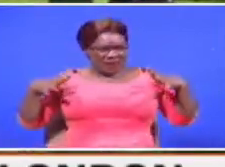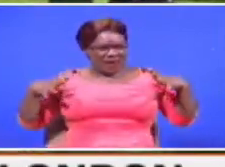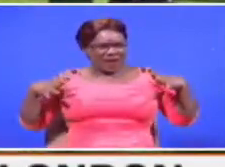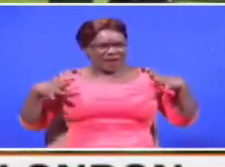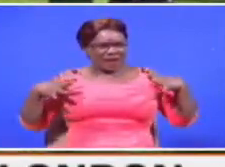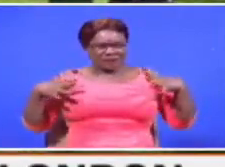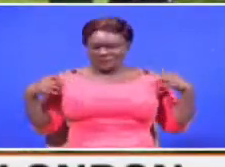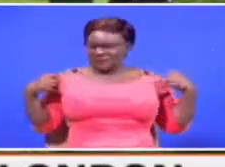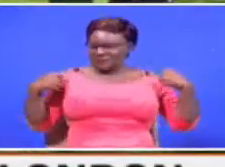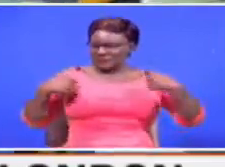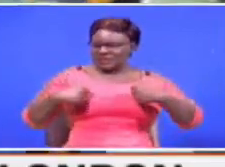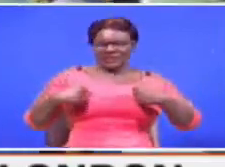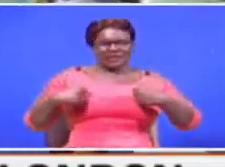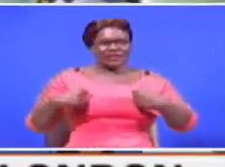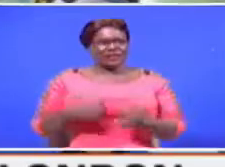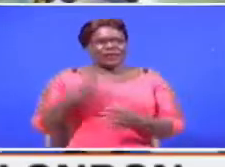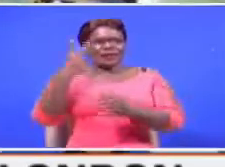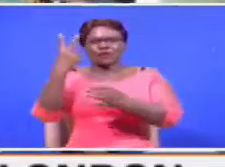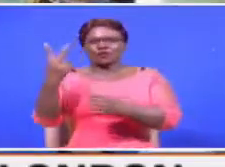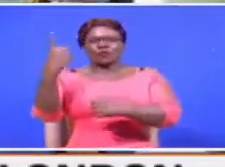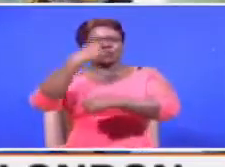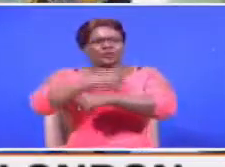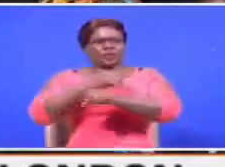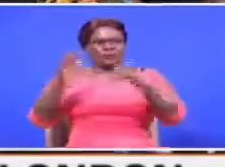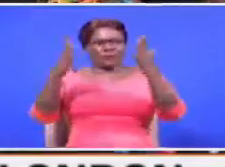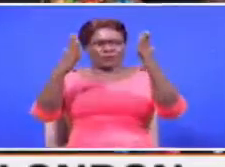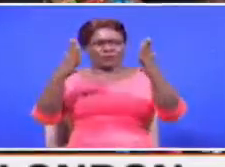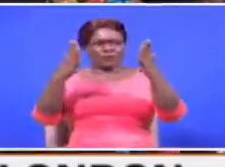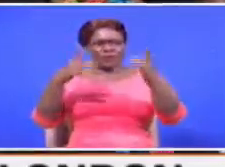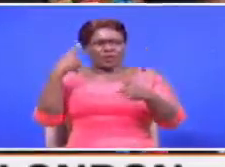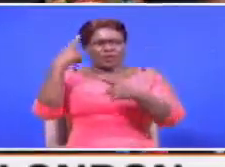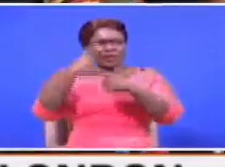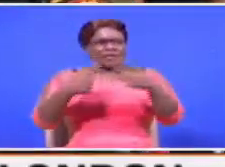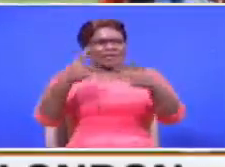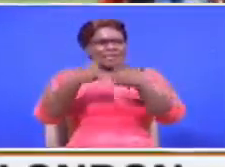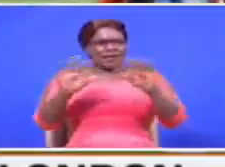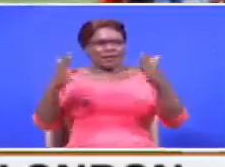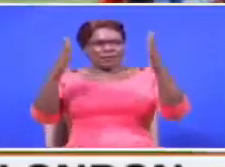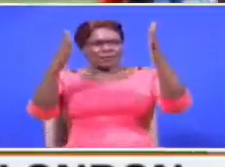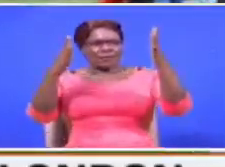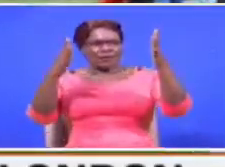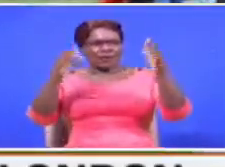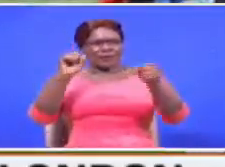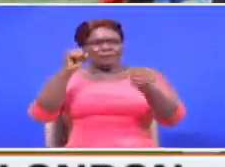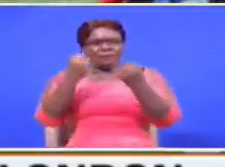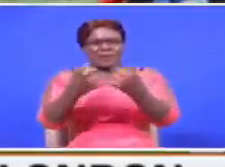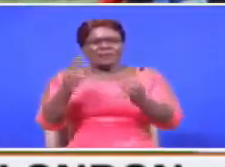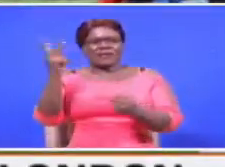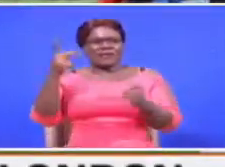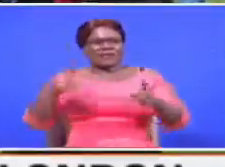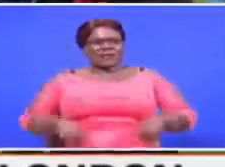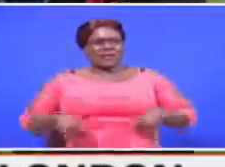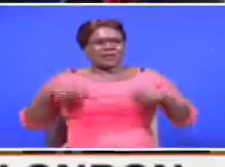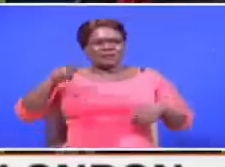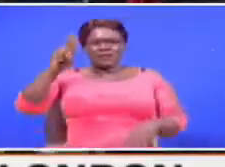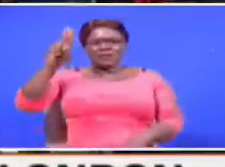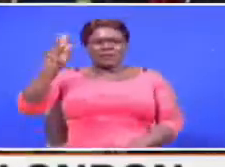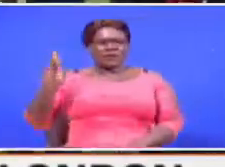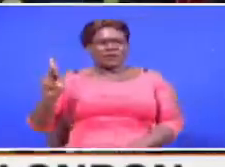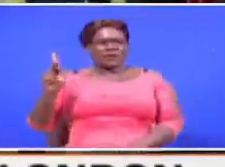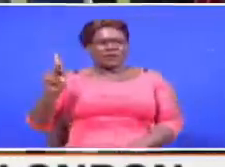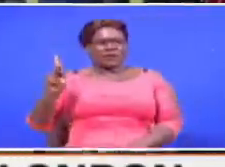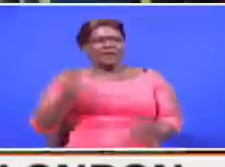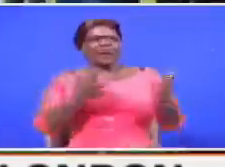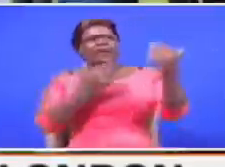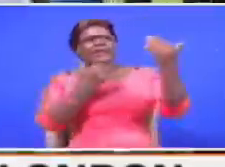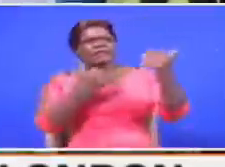my jacket. The two-day event is an annual summer activity that many Kenyans living in the United Kingdom